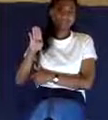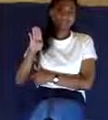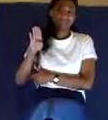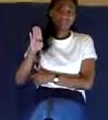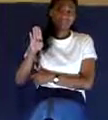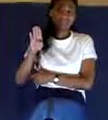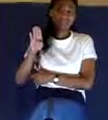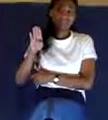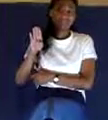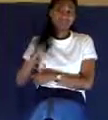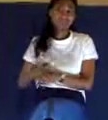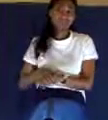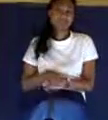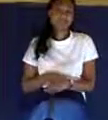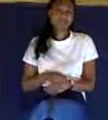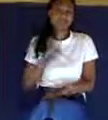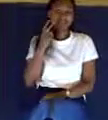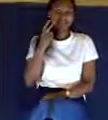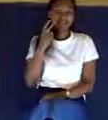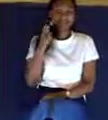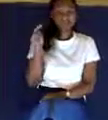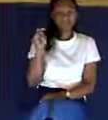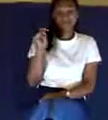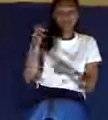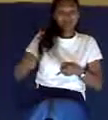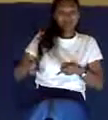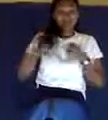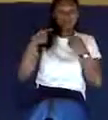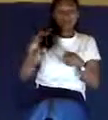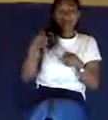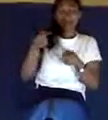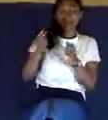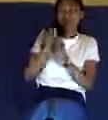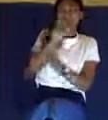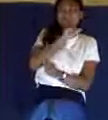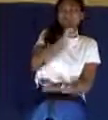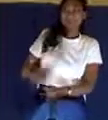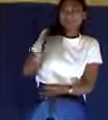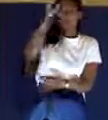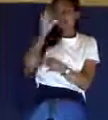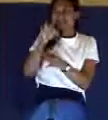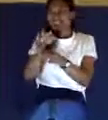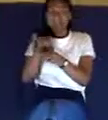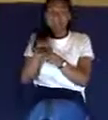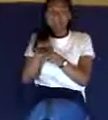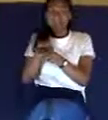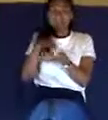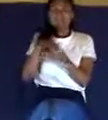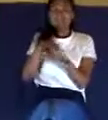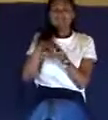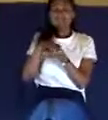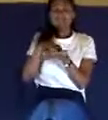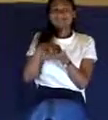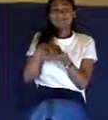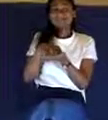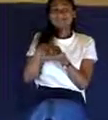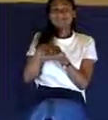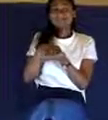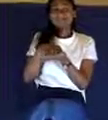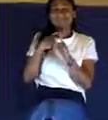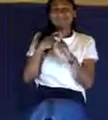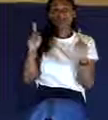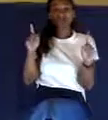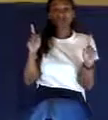And so there's a sense in which she's struggling with the Lord. Her faith is a little weak. But you know